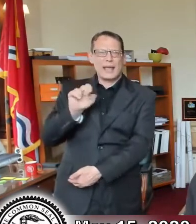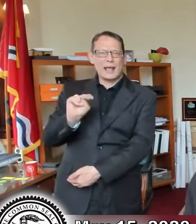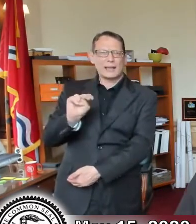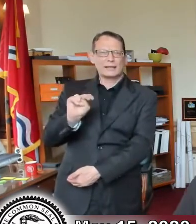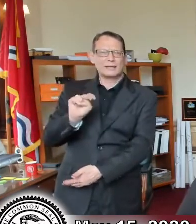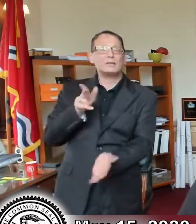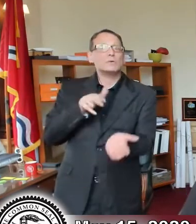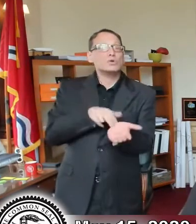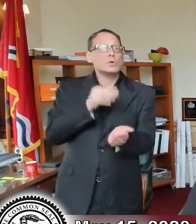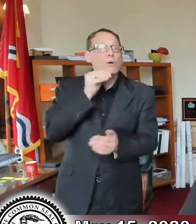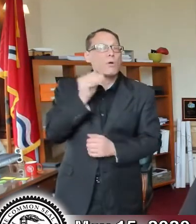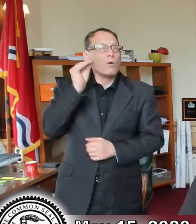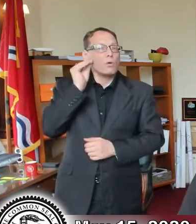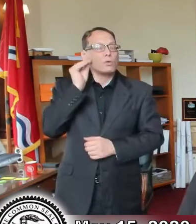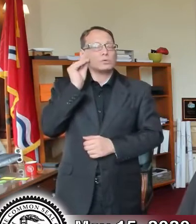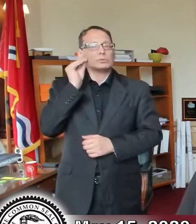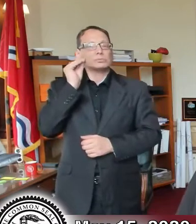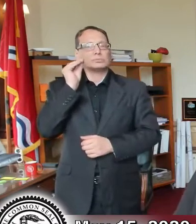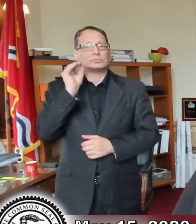nursing homes or